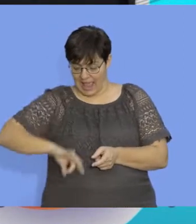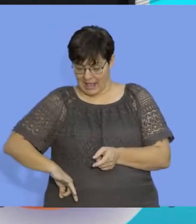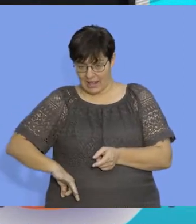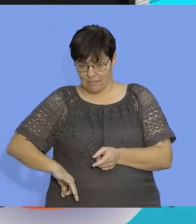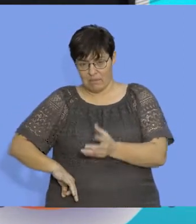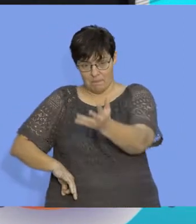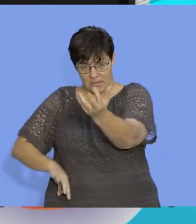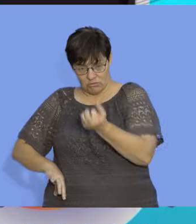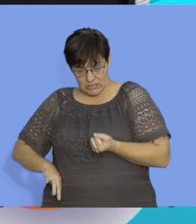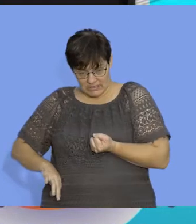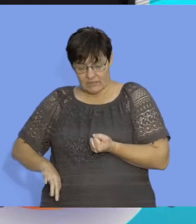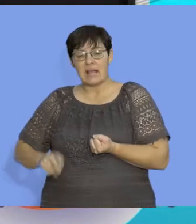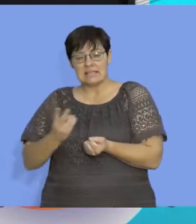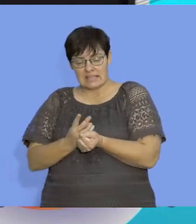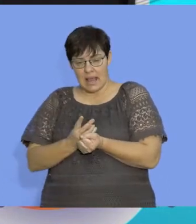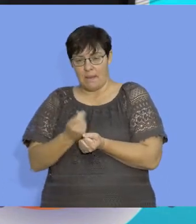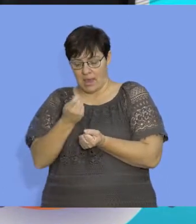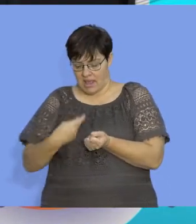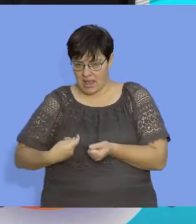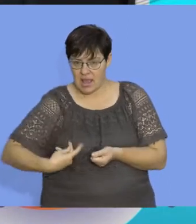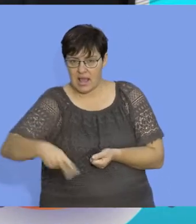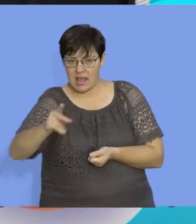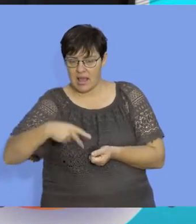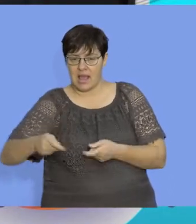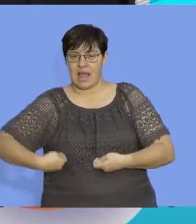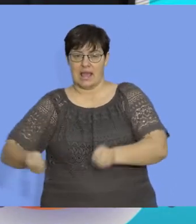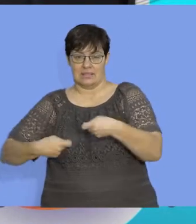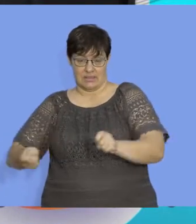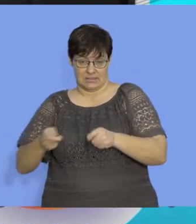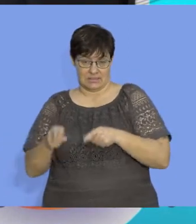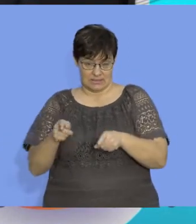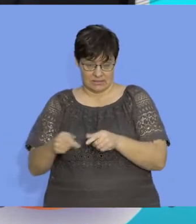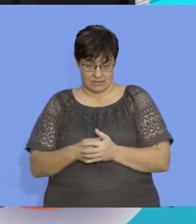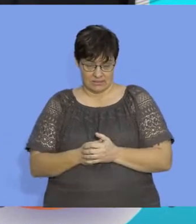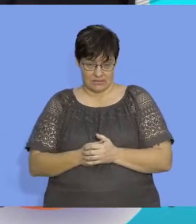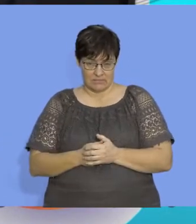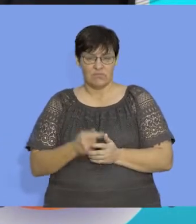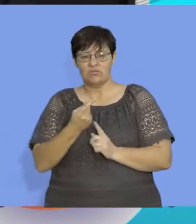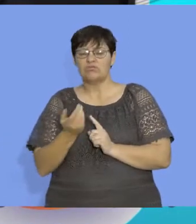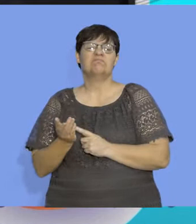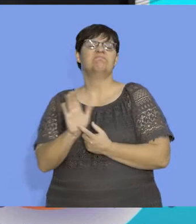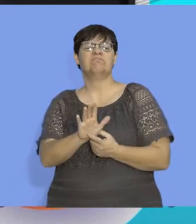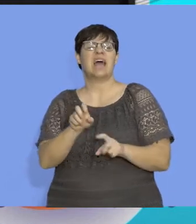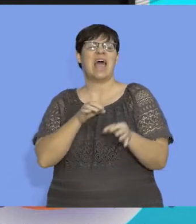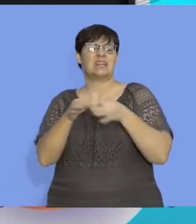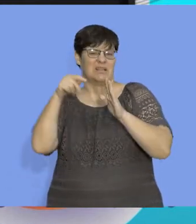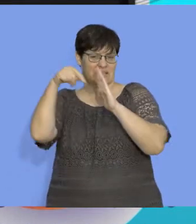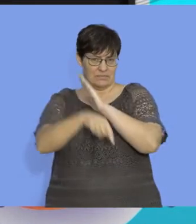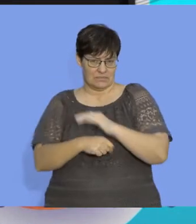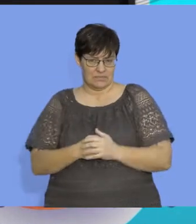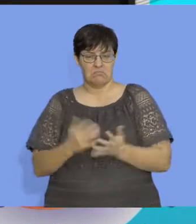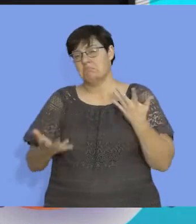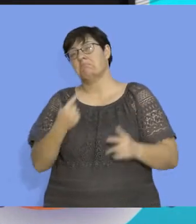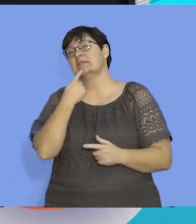expenses. Right. So, if I just give you an example, just to illustrate this point a bit further. If I tell you